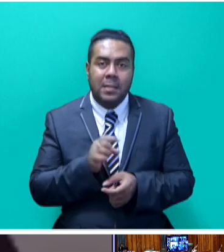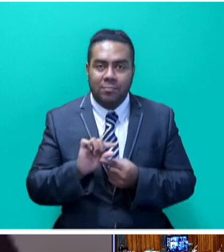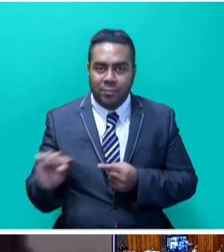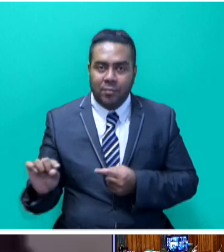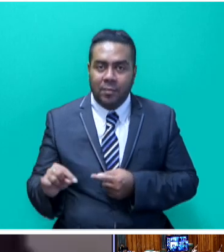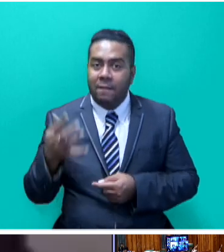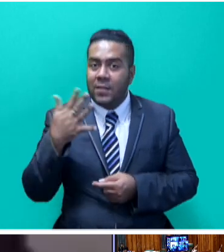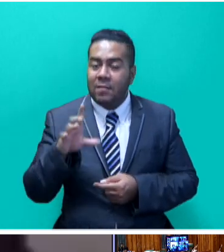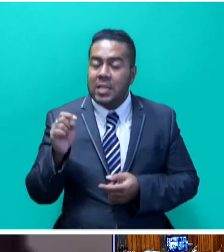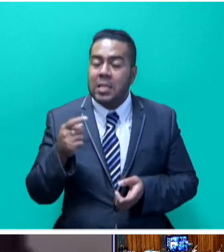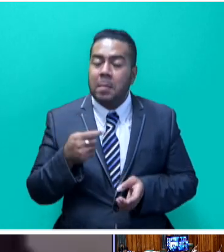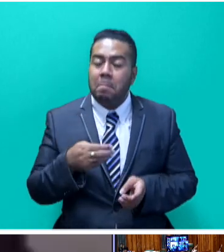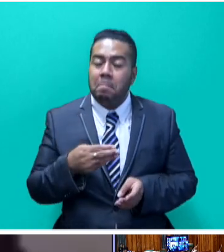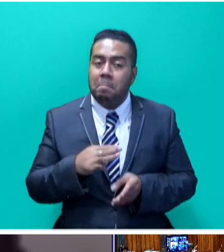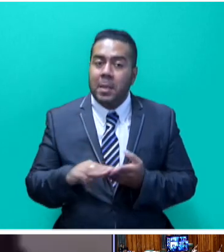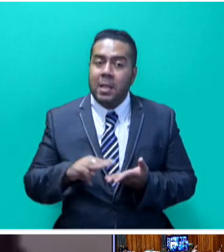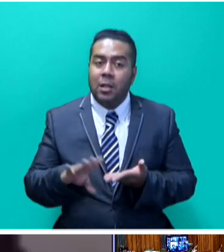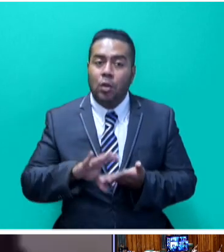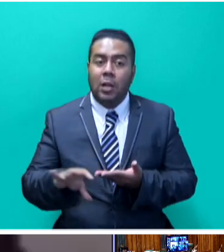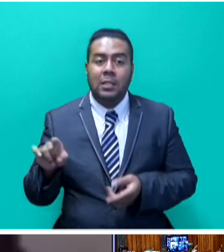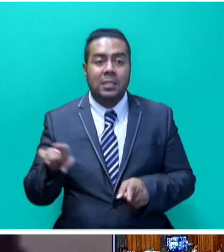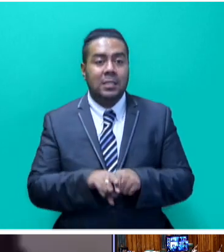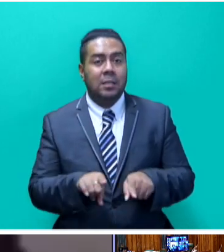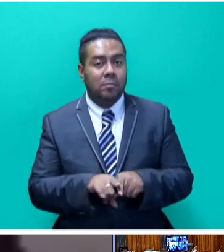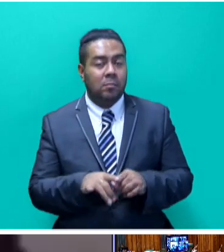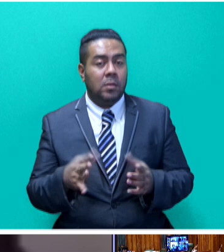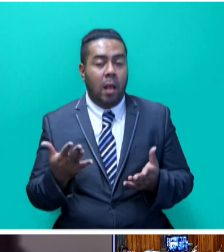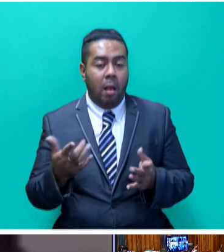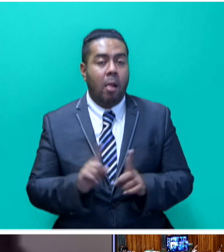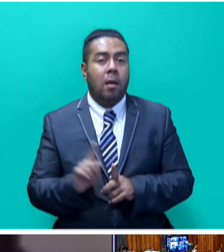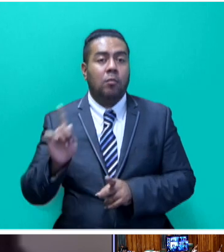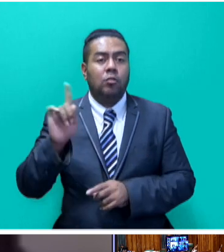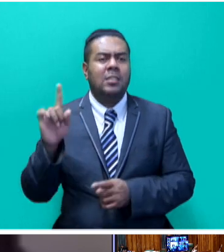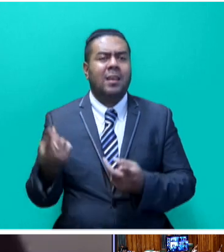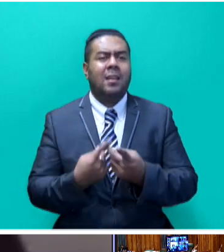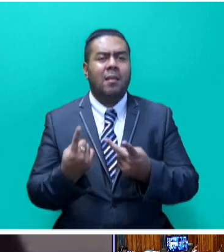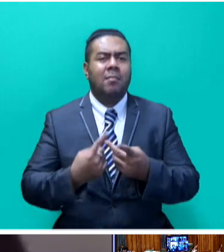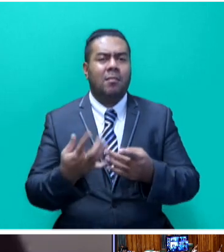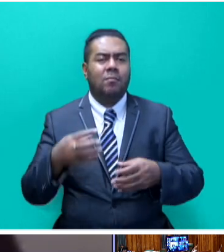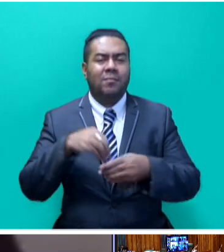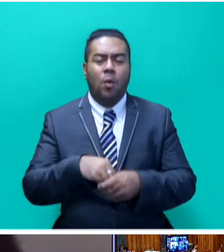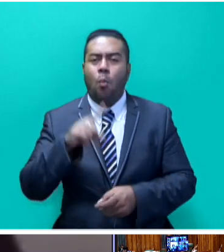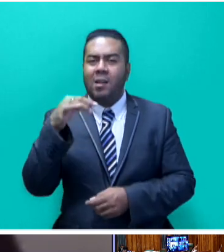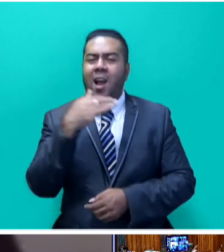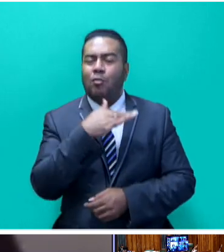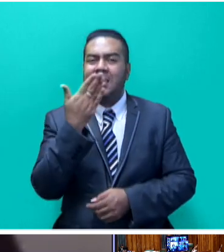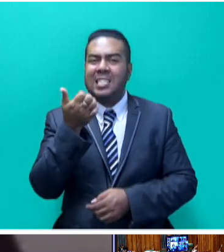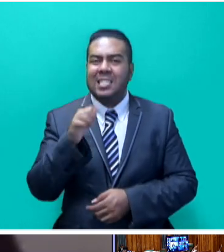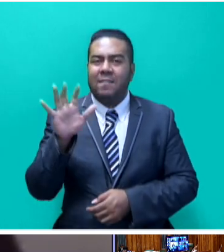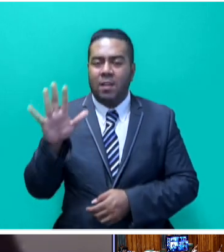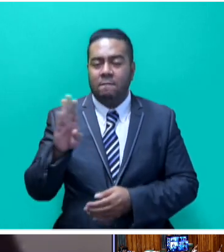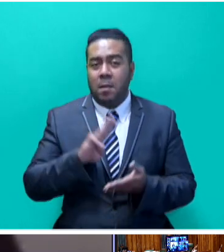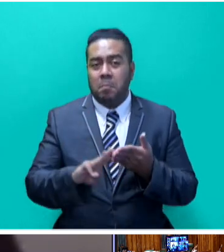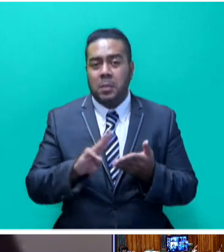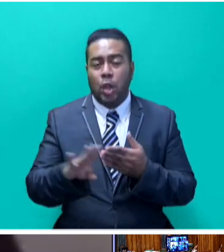is assistance such as electricity subsidies and other relief. over $165 million